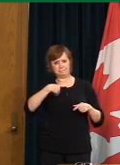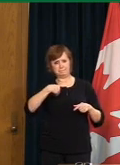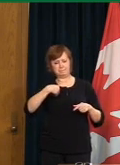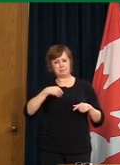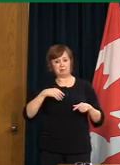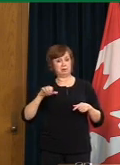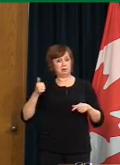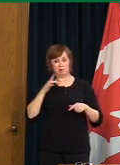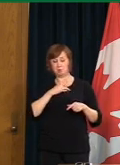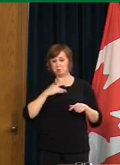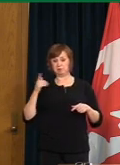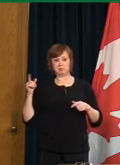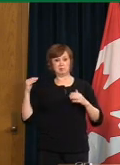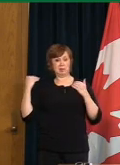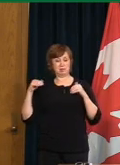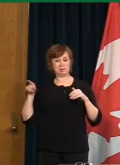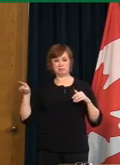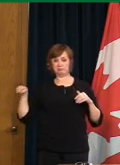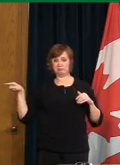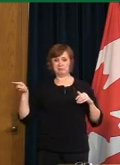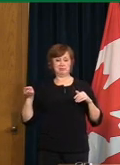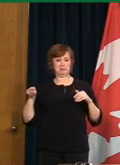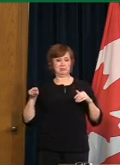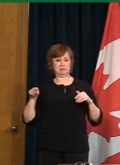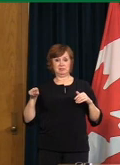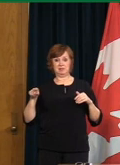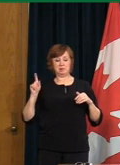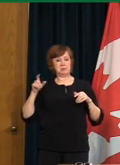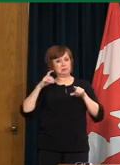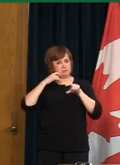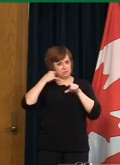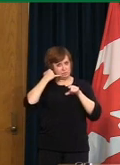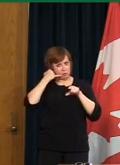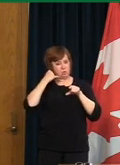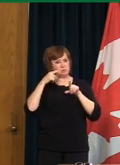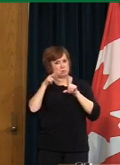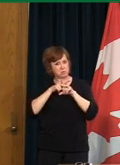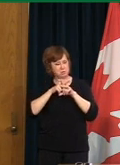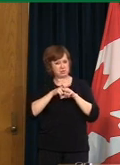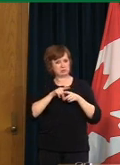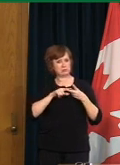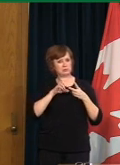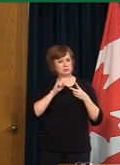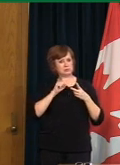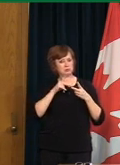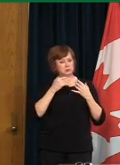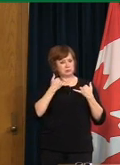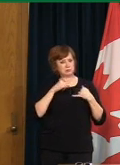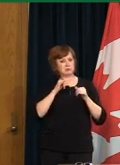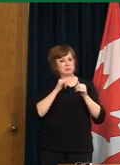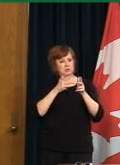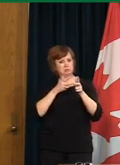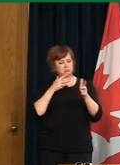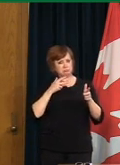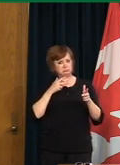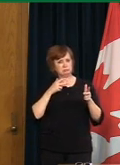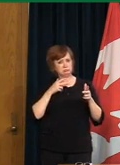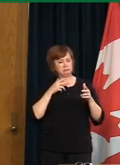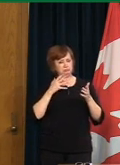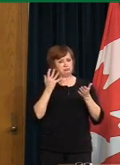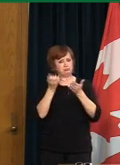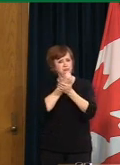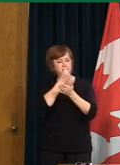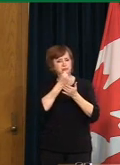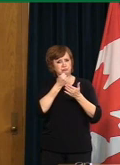been contacted by a contact tracer. So we still do have a more access to testing on a broad